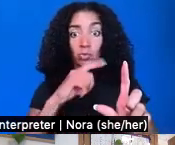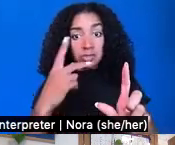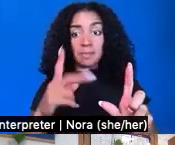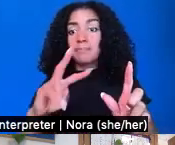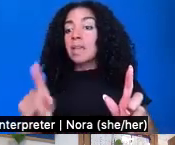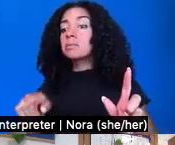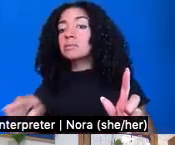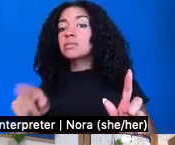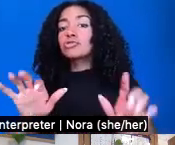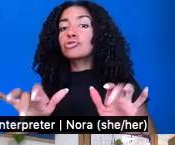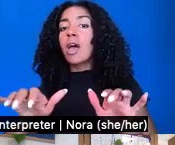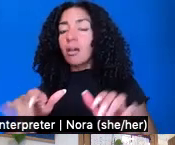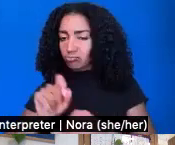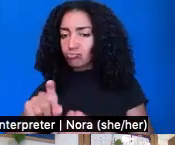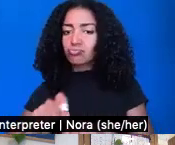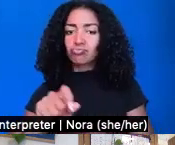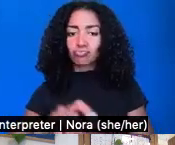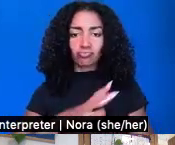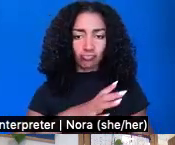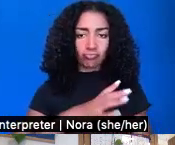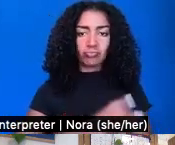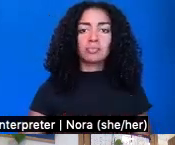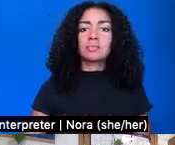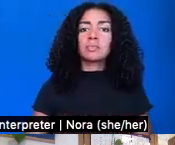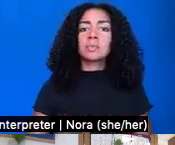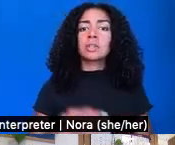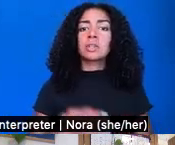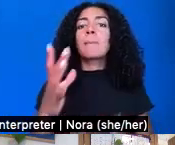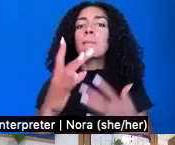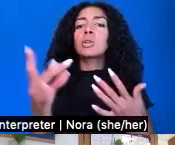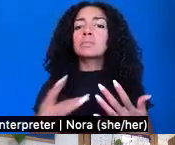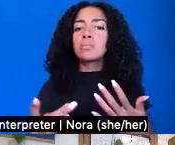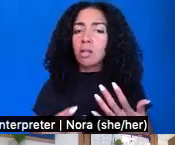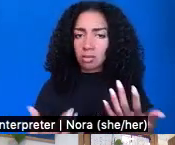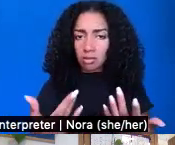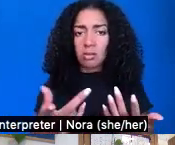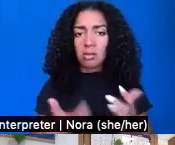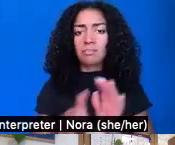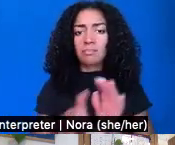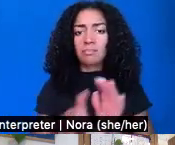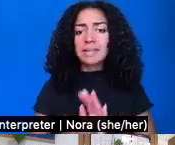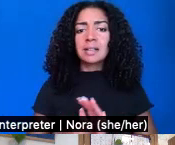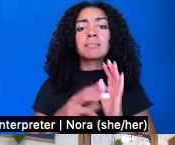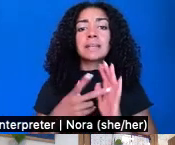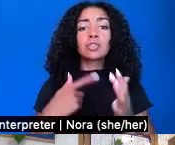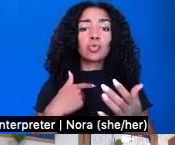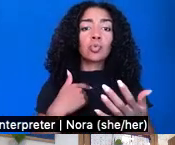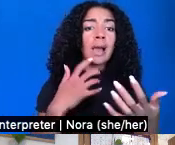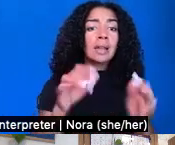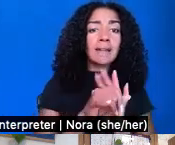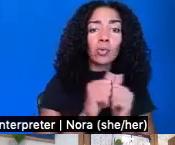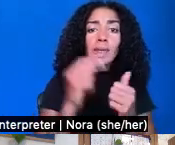It's a multiple choice. So if you're Indigenous to multiple places, you can select